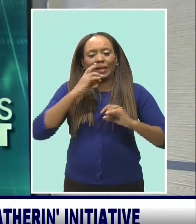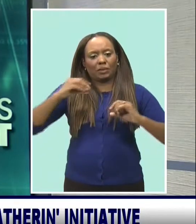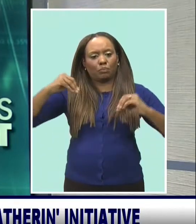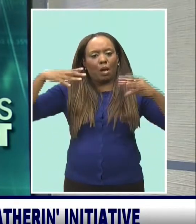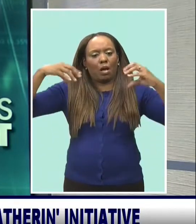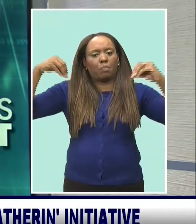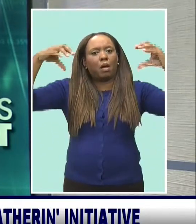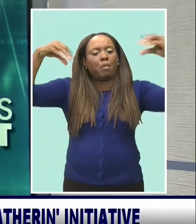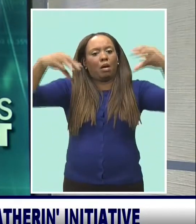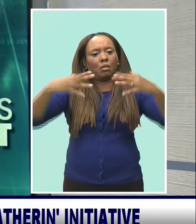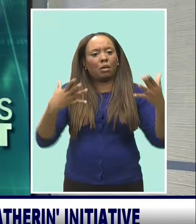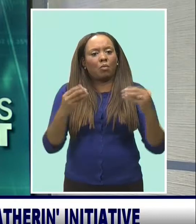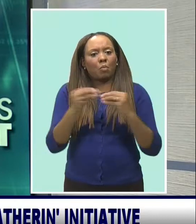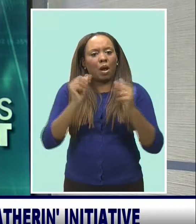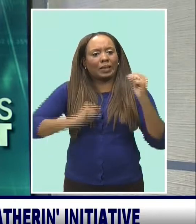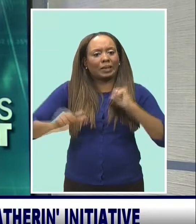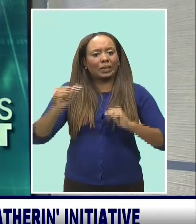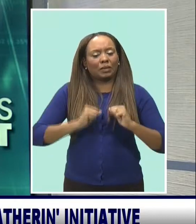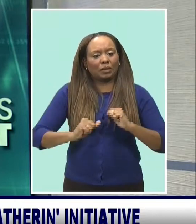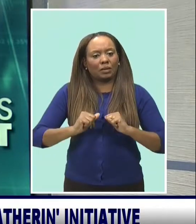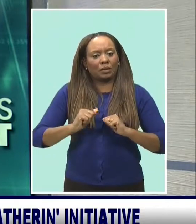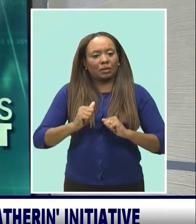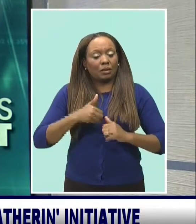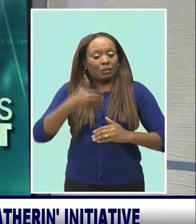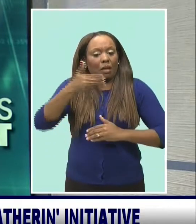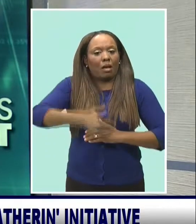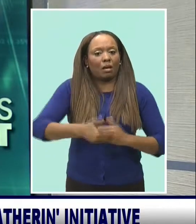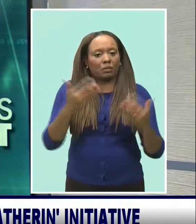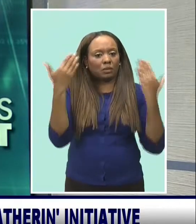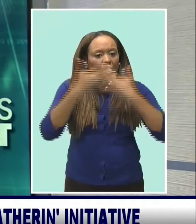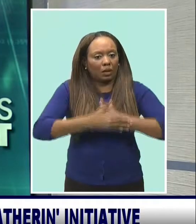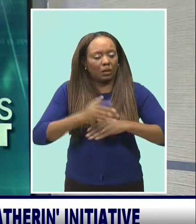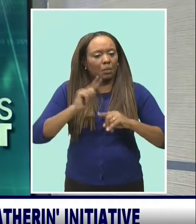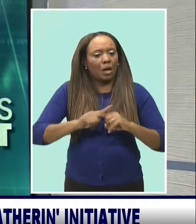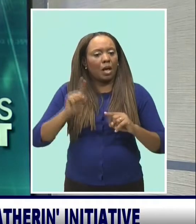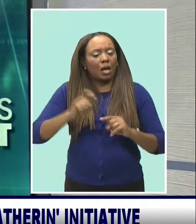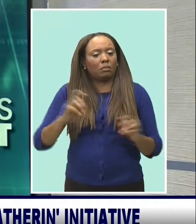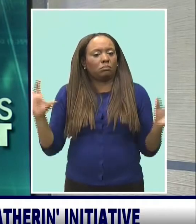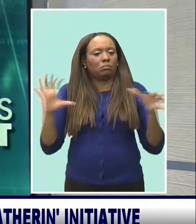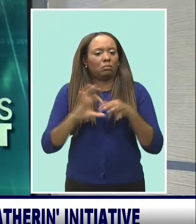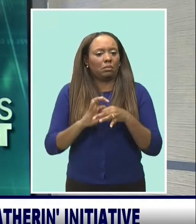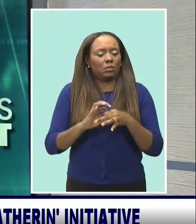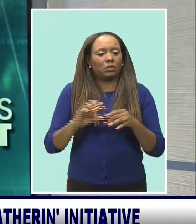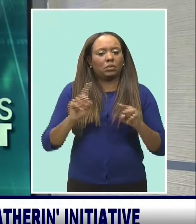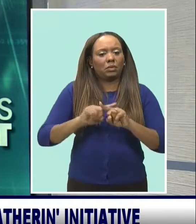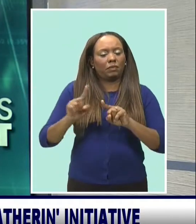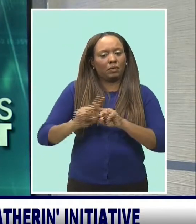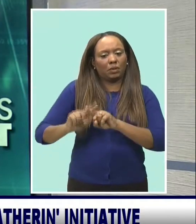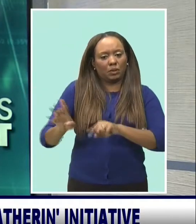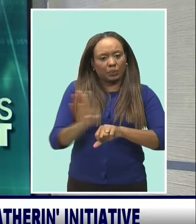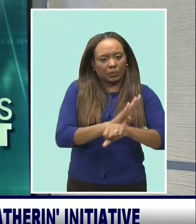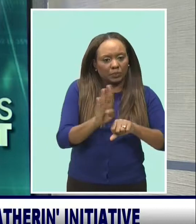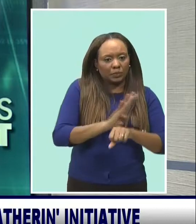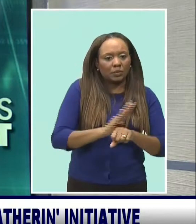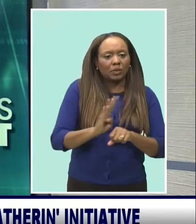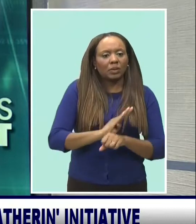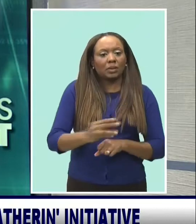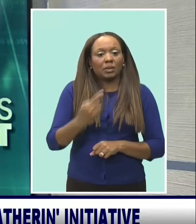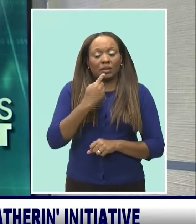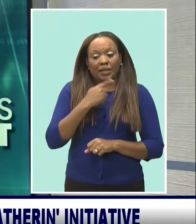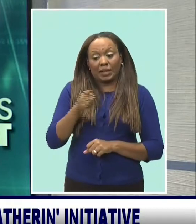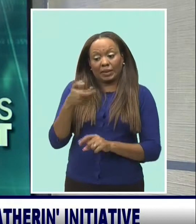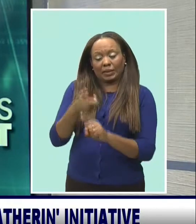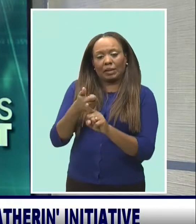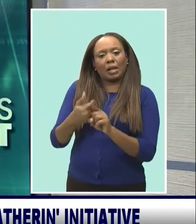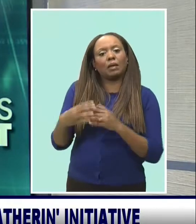of more activities after dark. But he acknowledges it must be a joint effort that involves businesses in the northern town. He says he